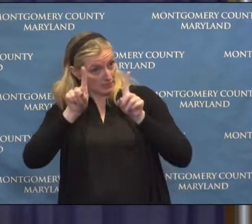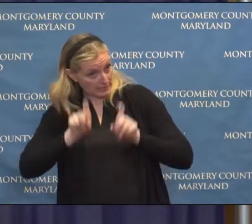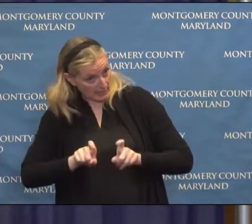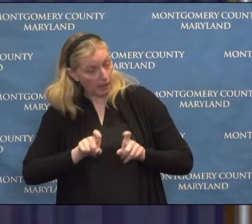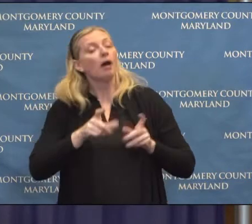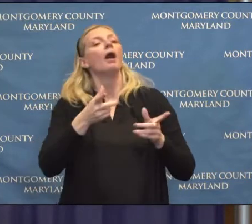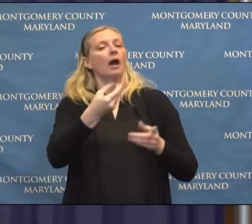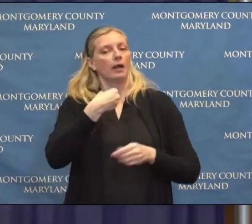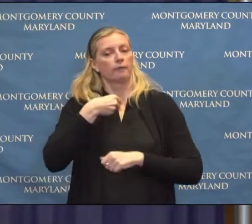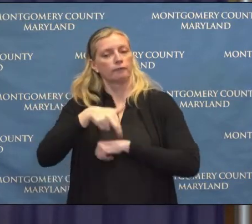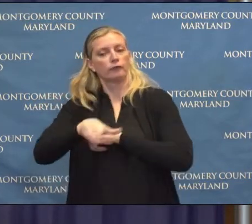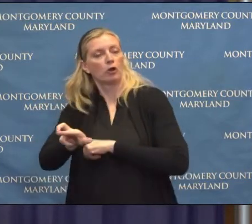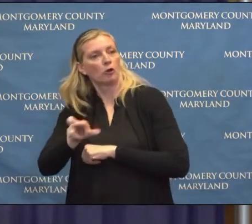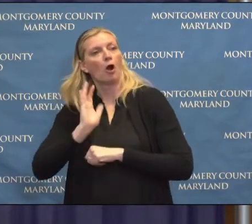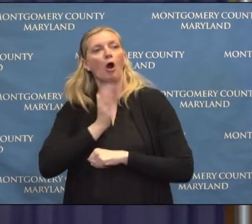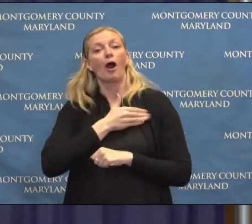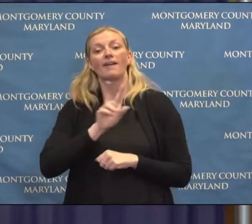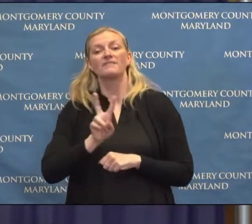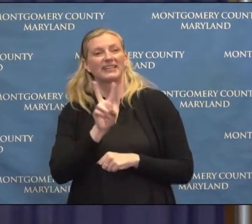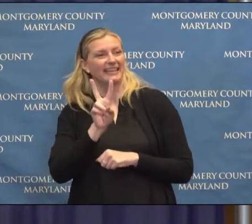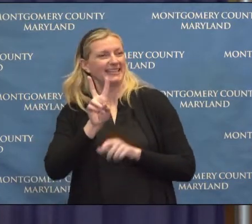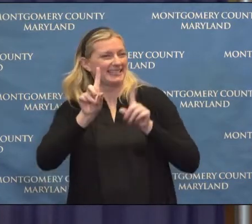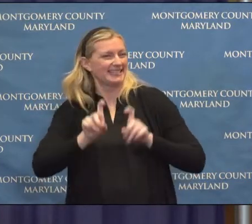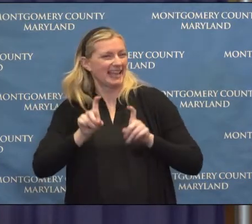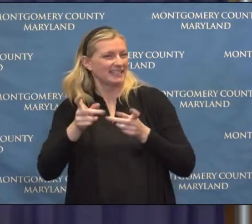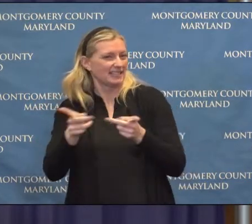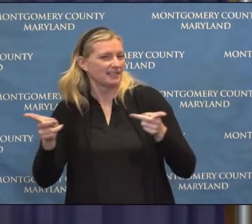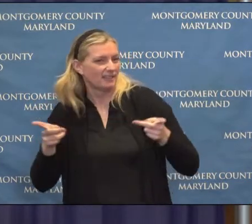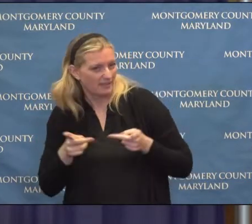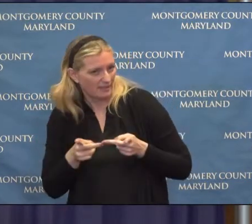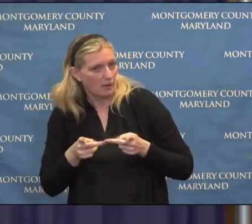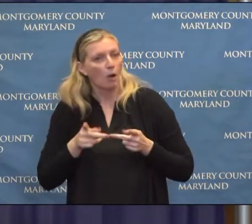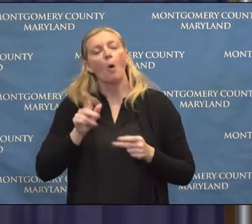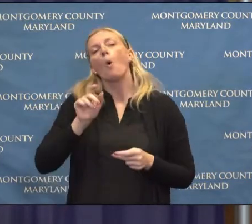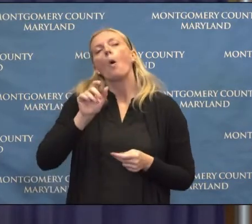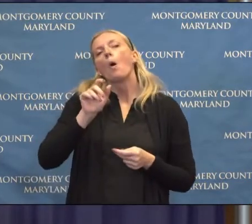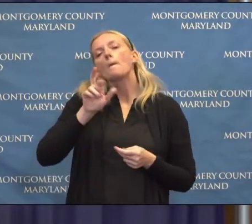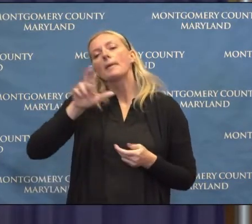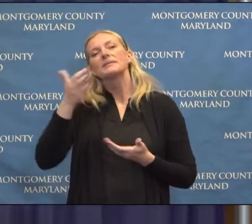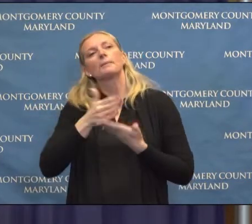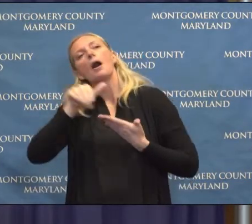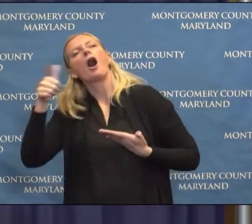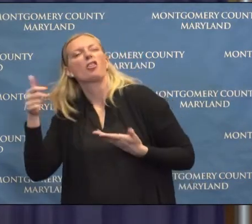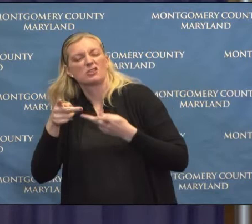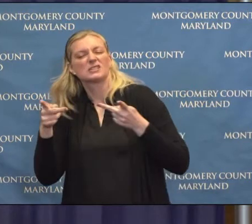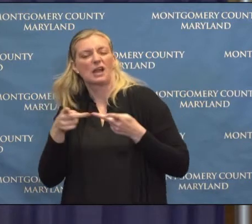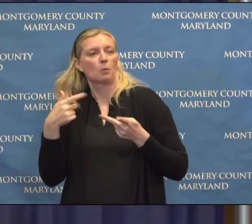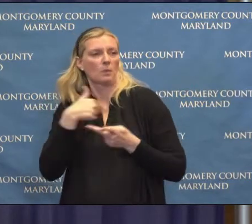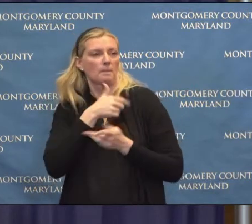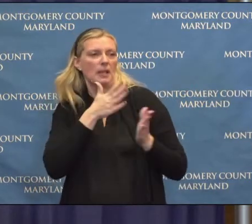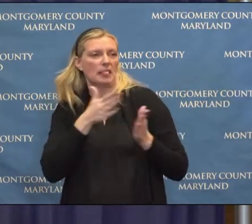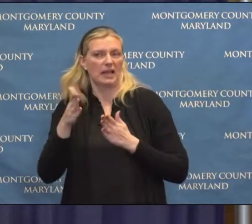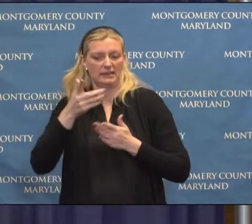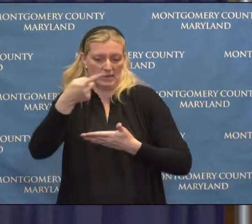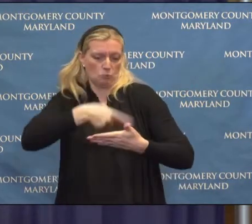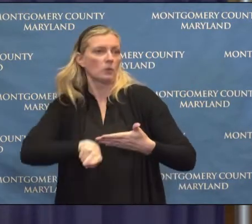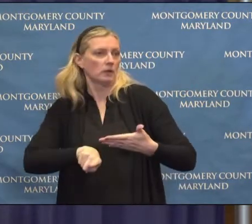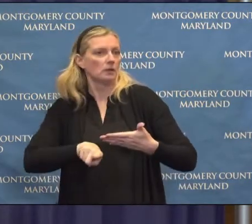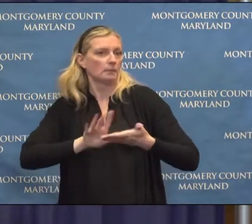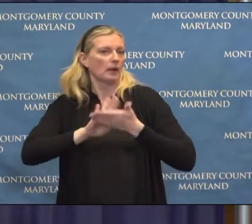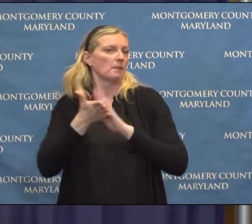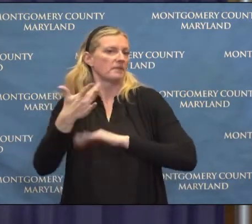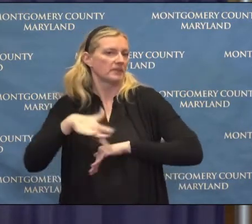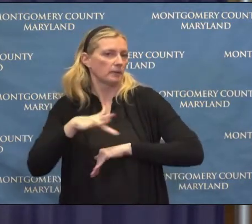our VEEP testing site or a couple of other sites that we hope to bring on live next week to provide